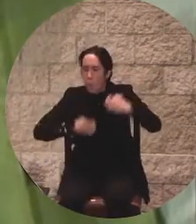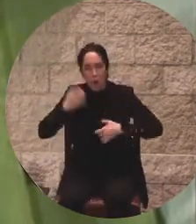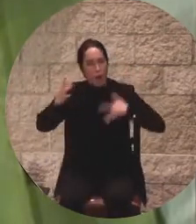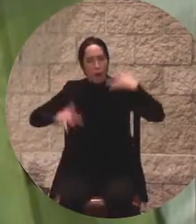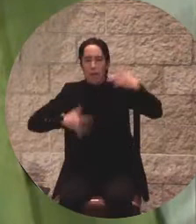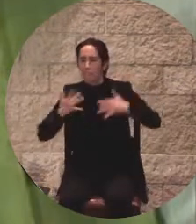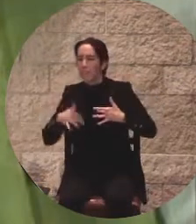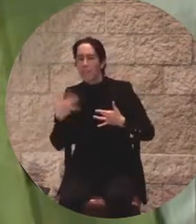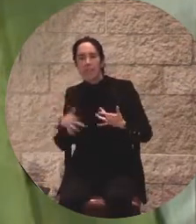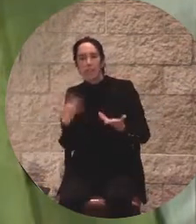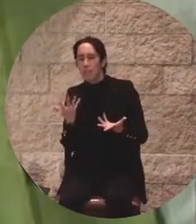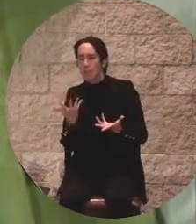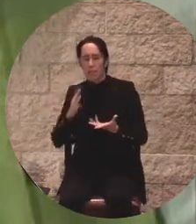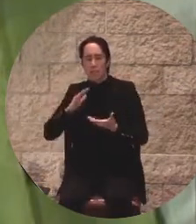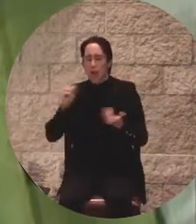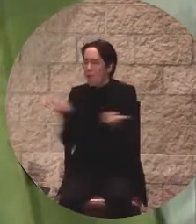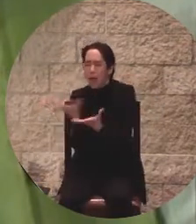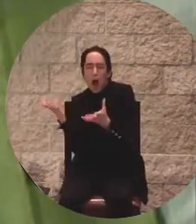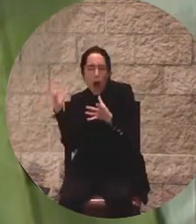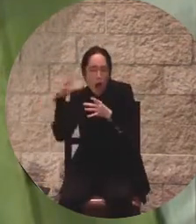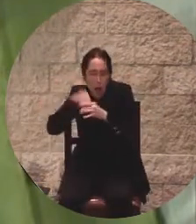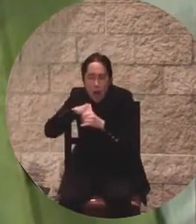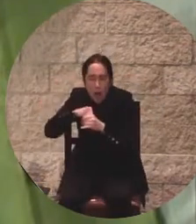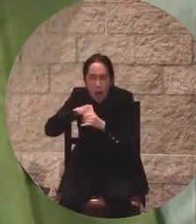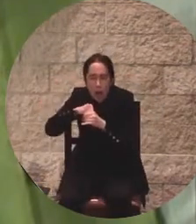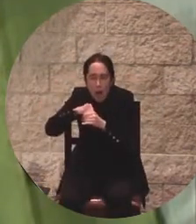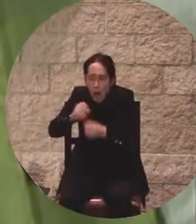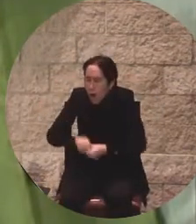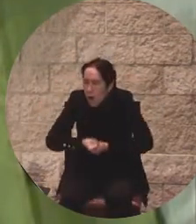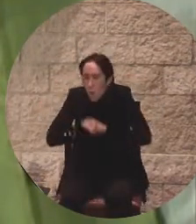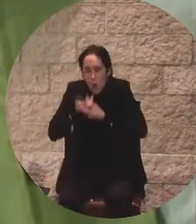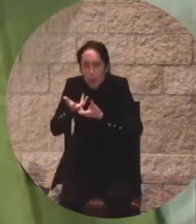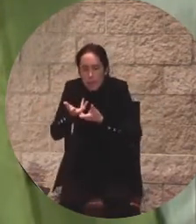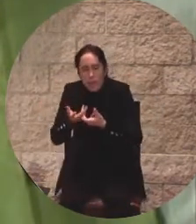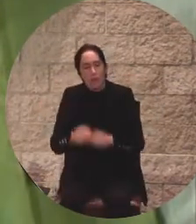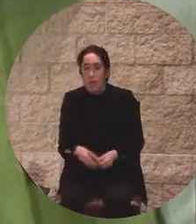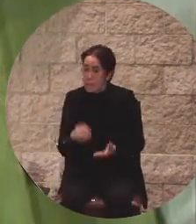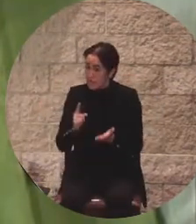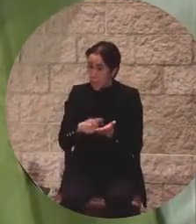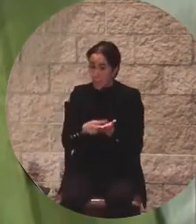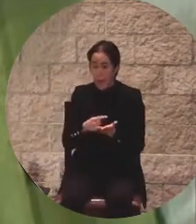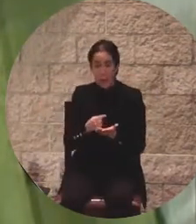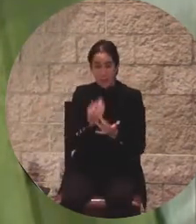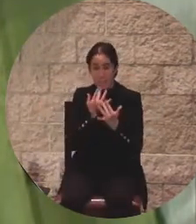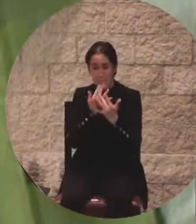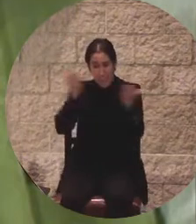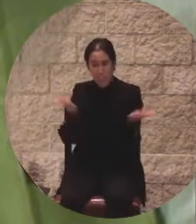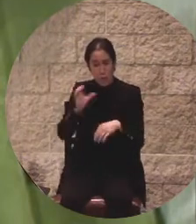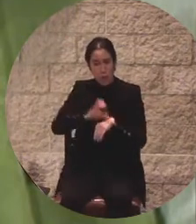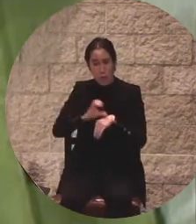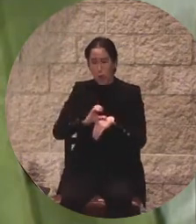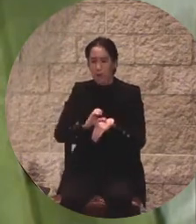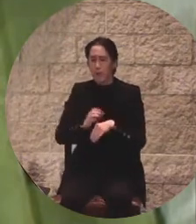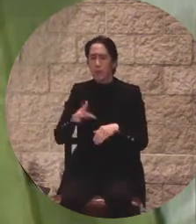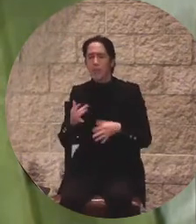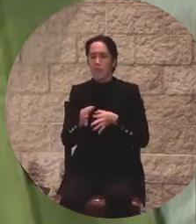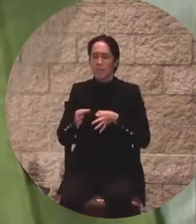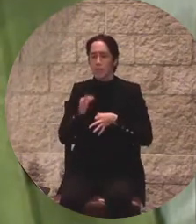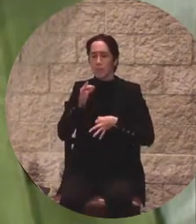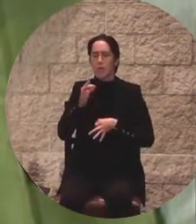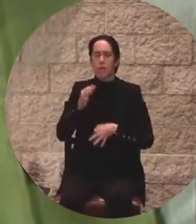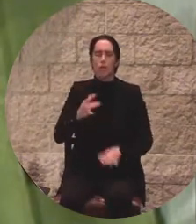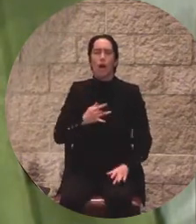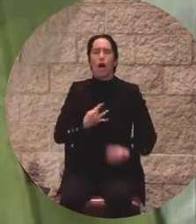about. And sometimes when you're singing in church, the spirit moves you and you want to cry. You want to